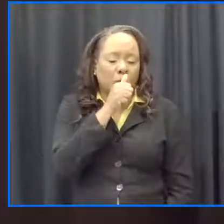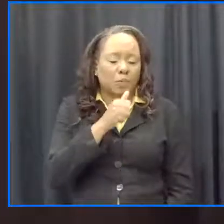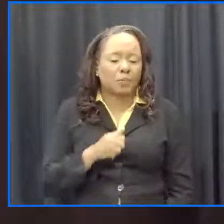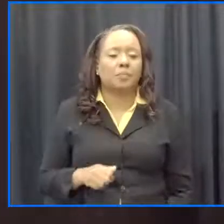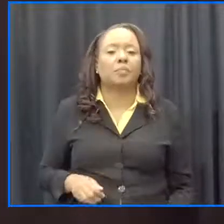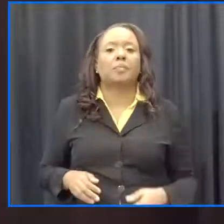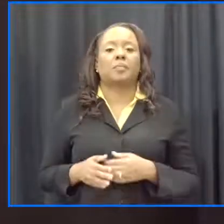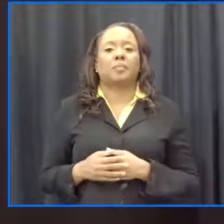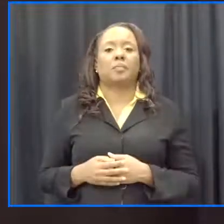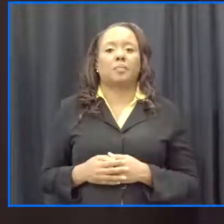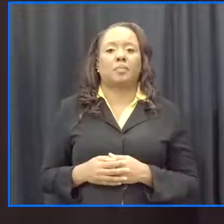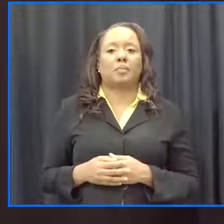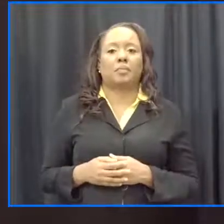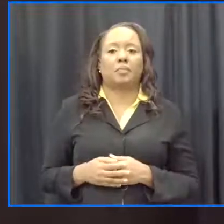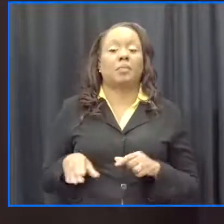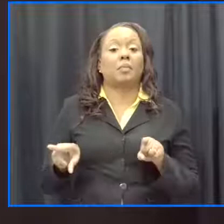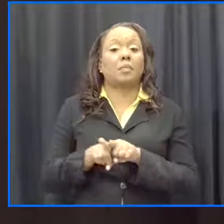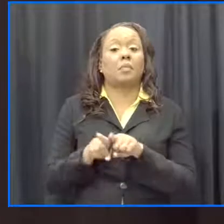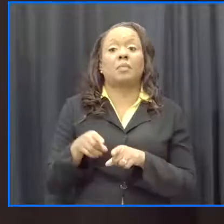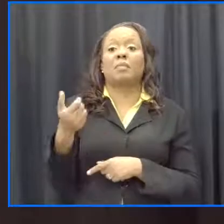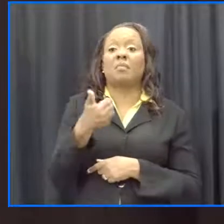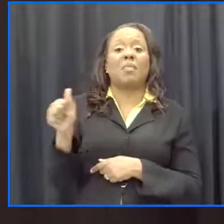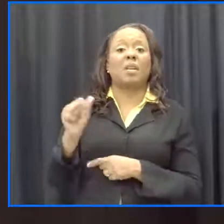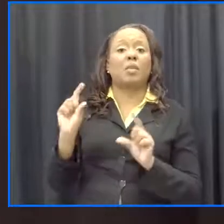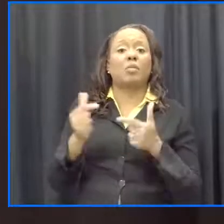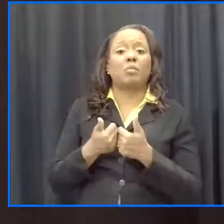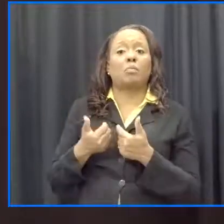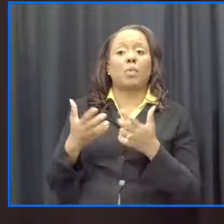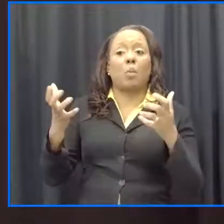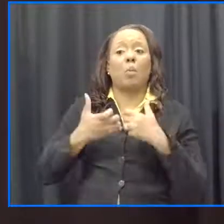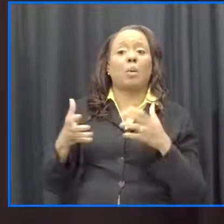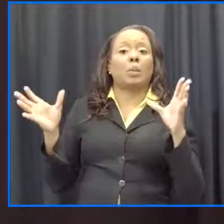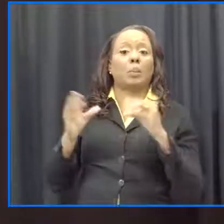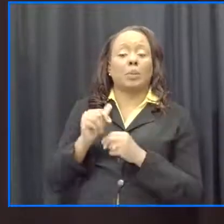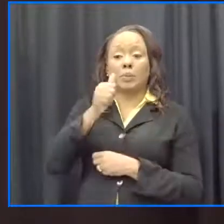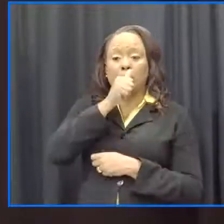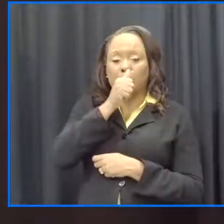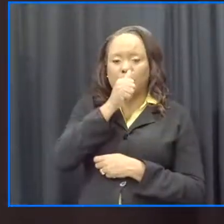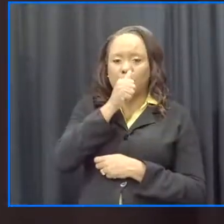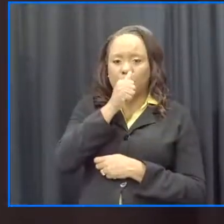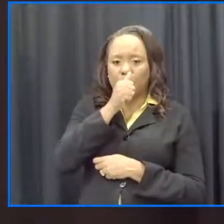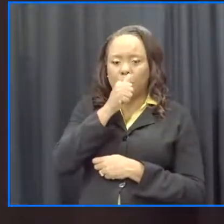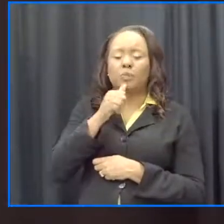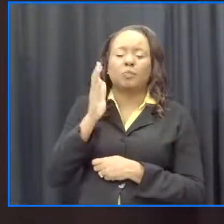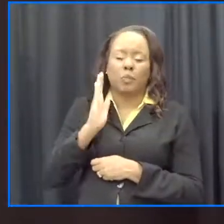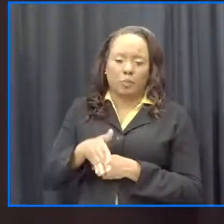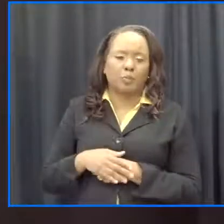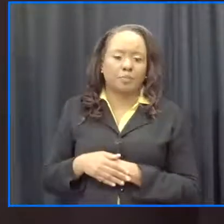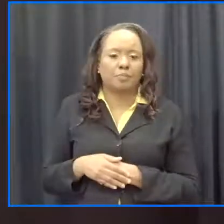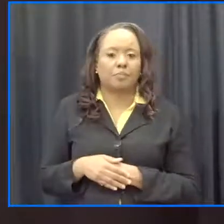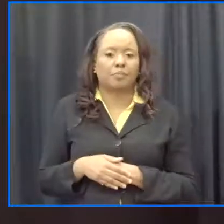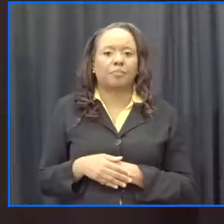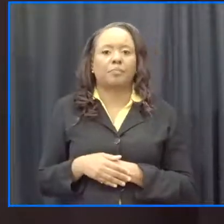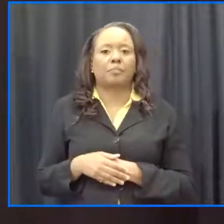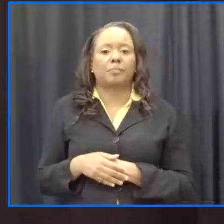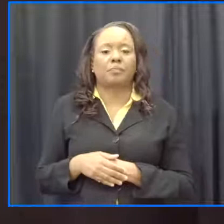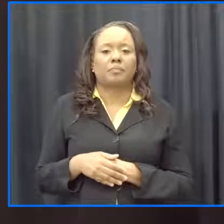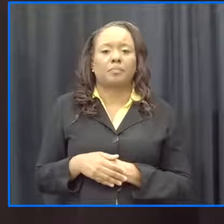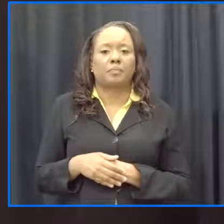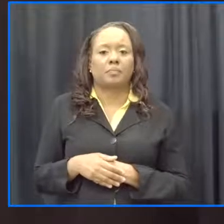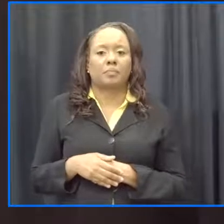similar courtesy will be afforded any group that requests such a meeting. The Commission will